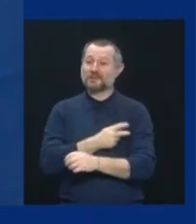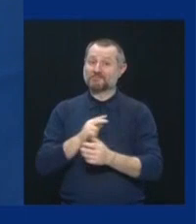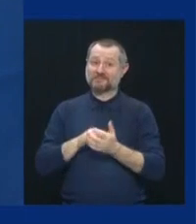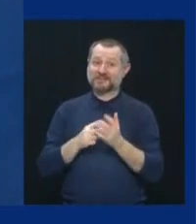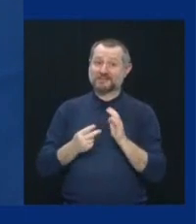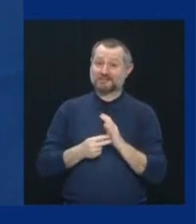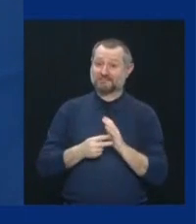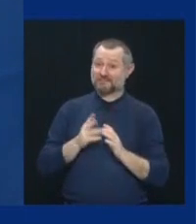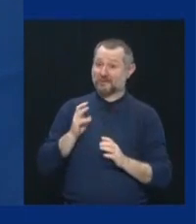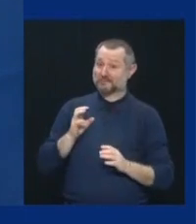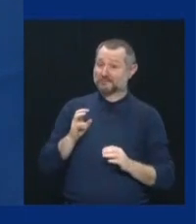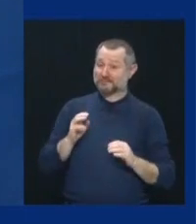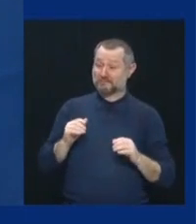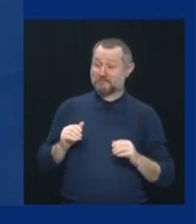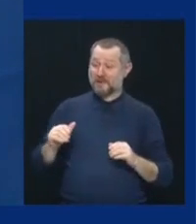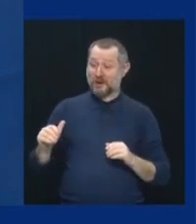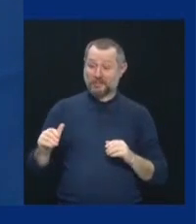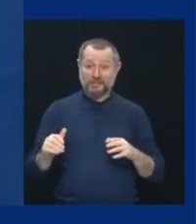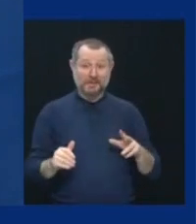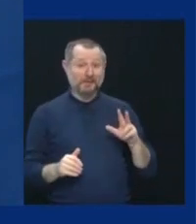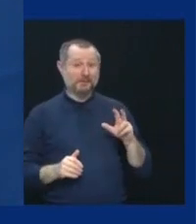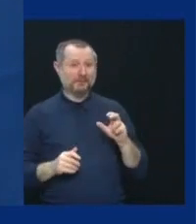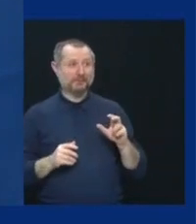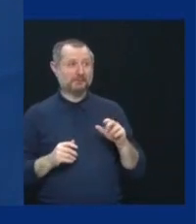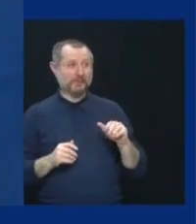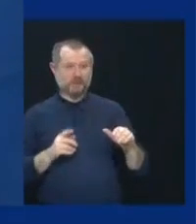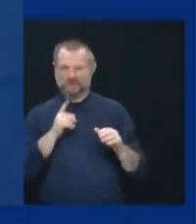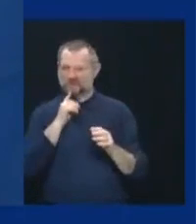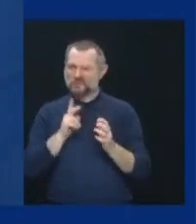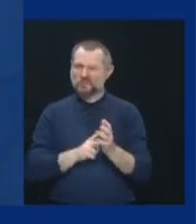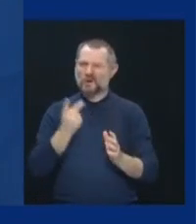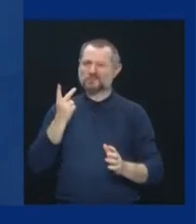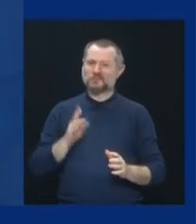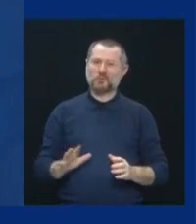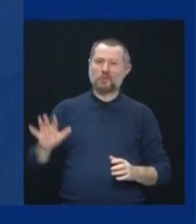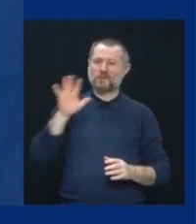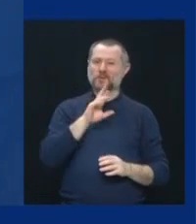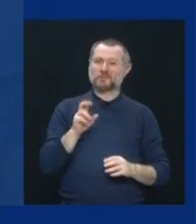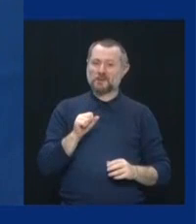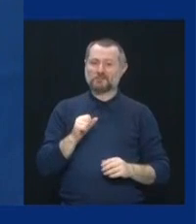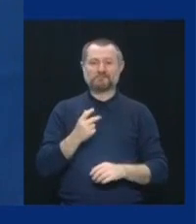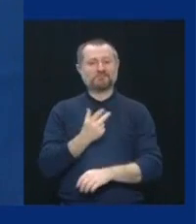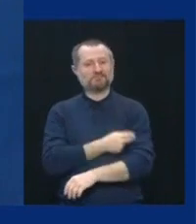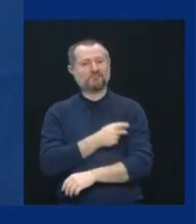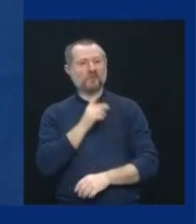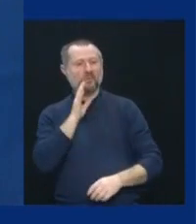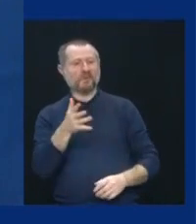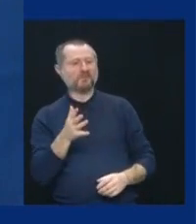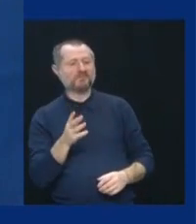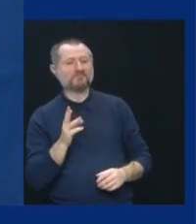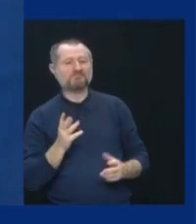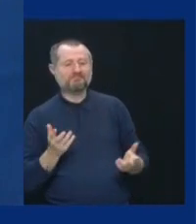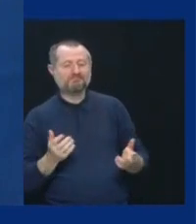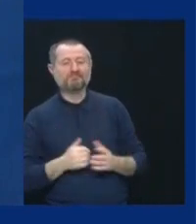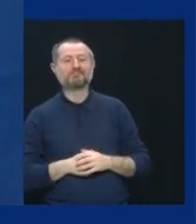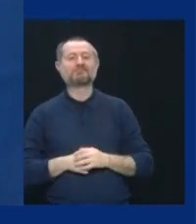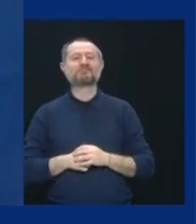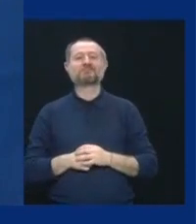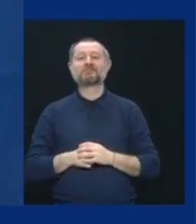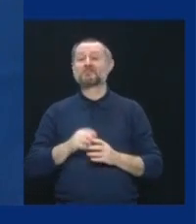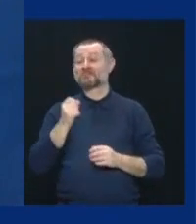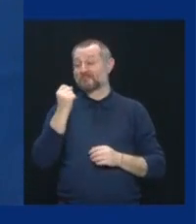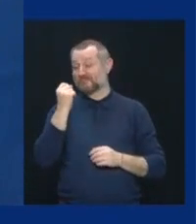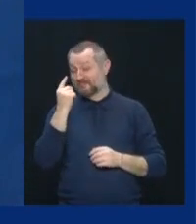million Americans twice, so the nation would be fully vaccinated. But there are more